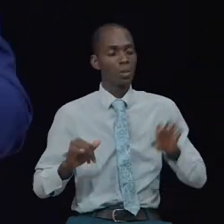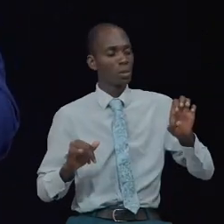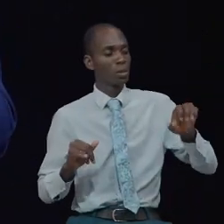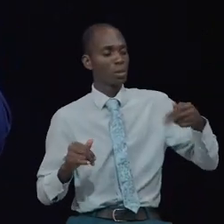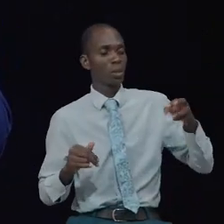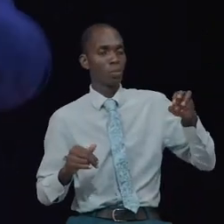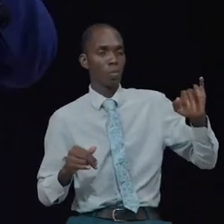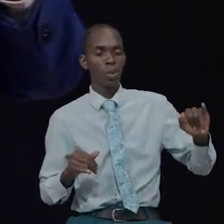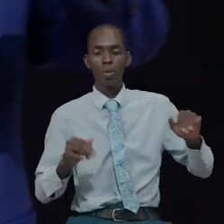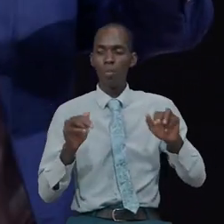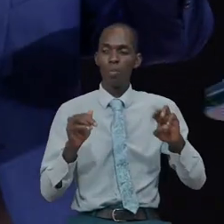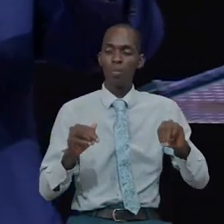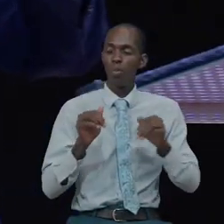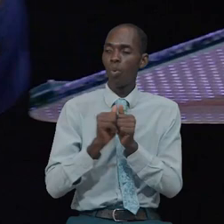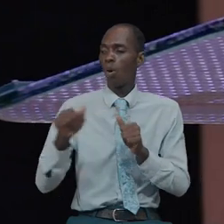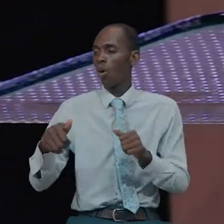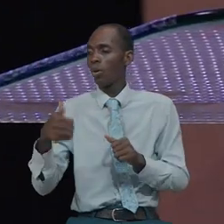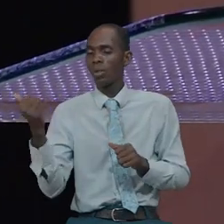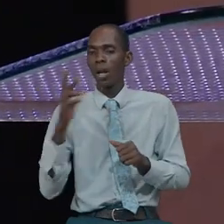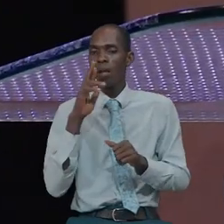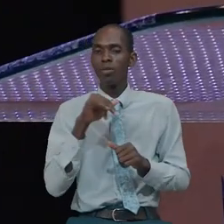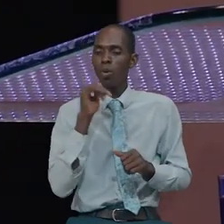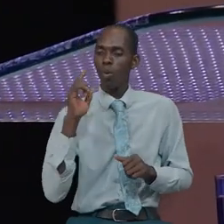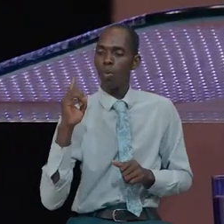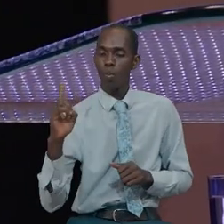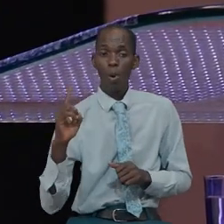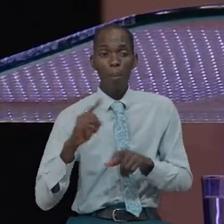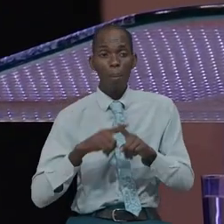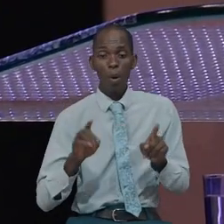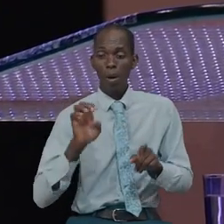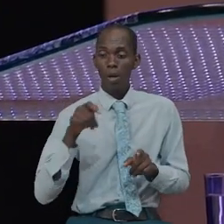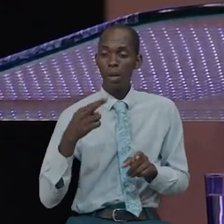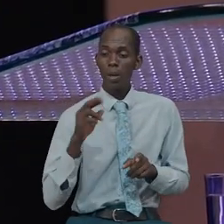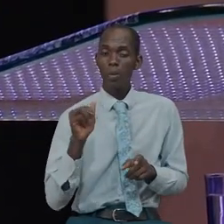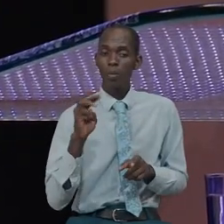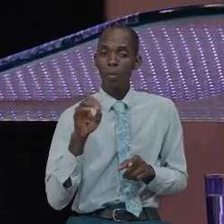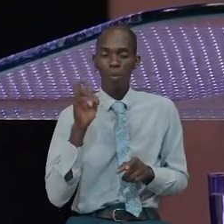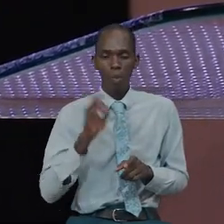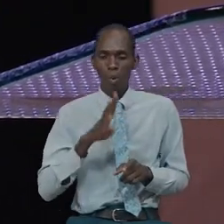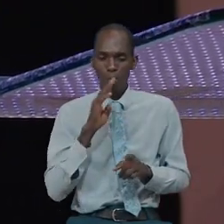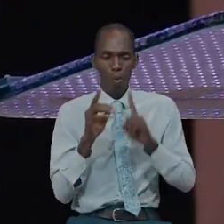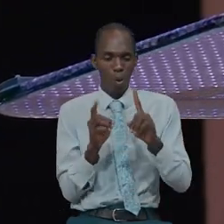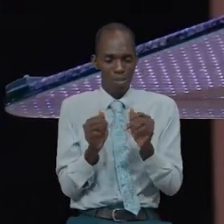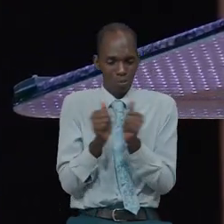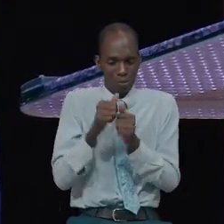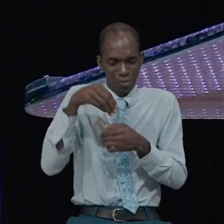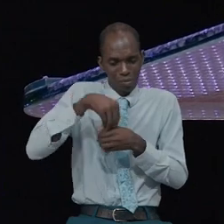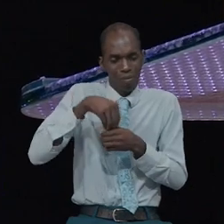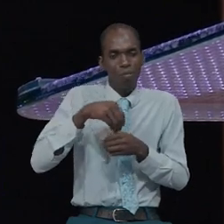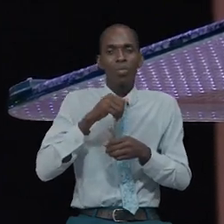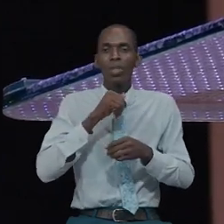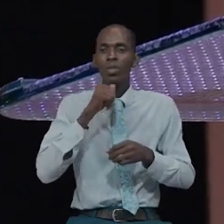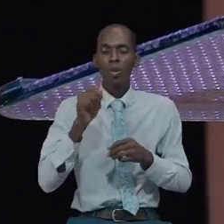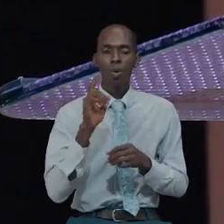were not one. Ephraim should be one within themselves, but not one with the people